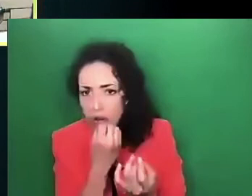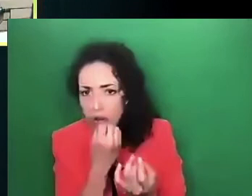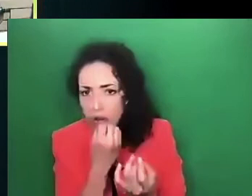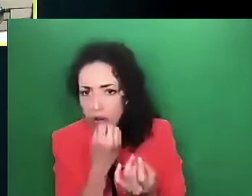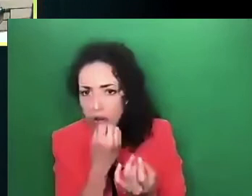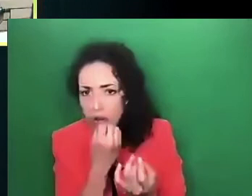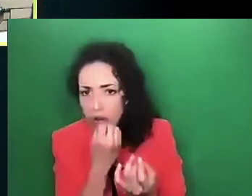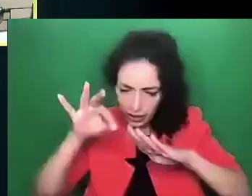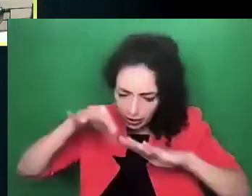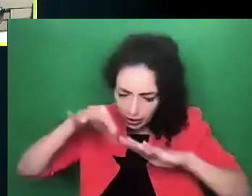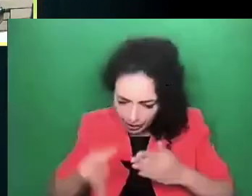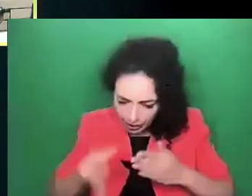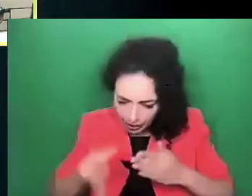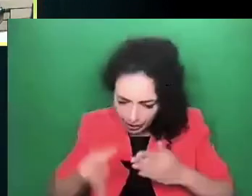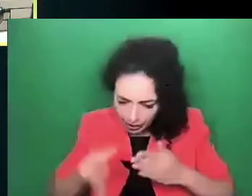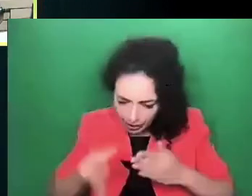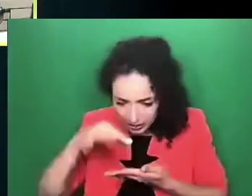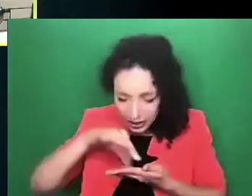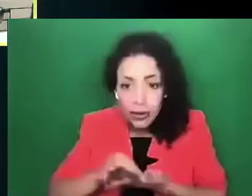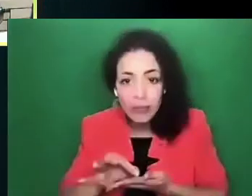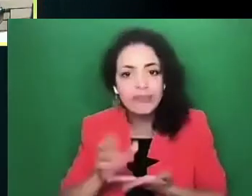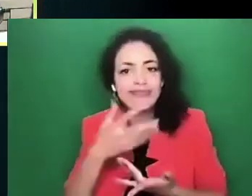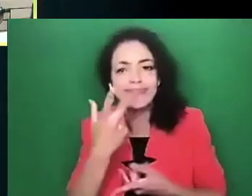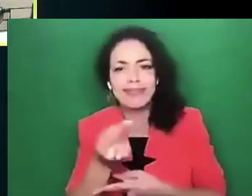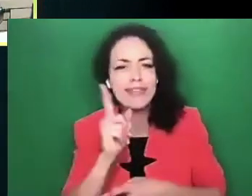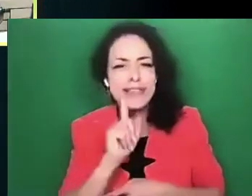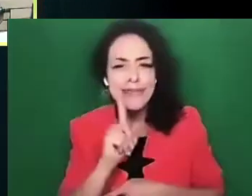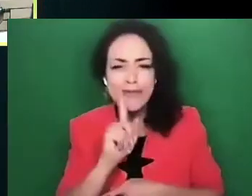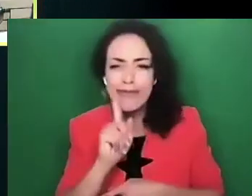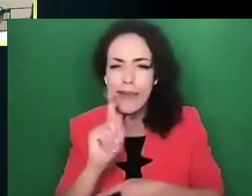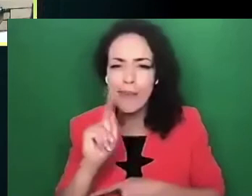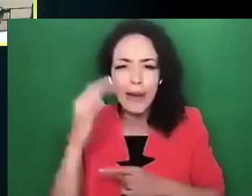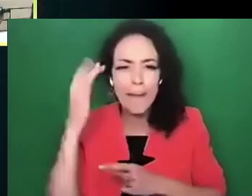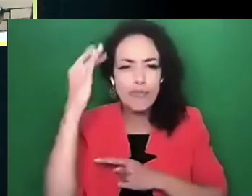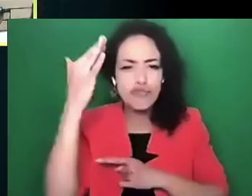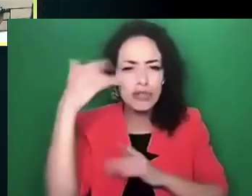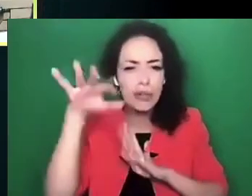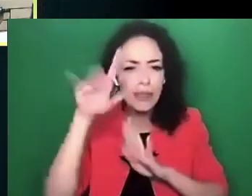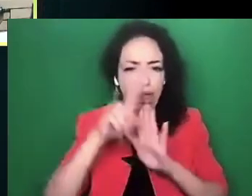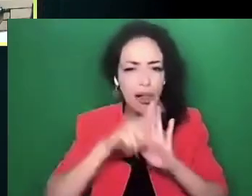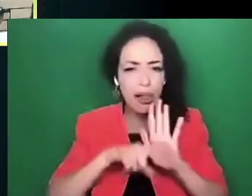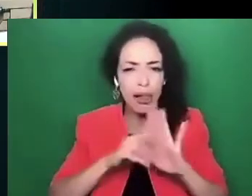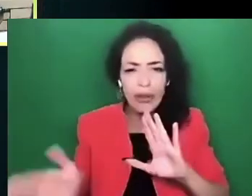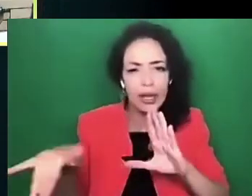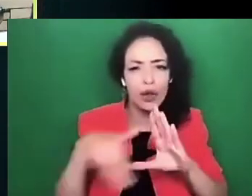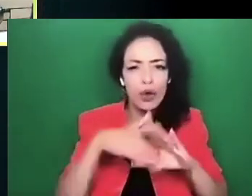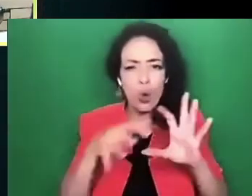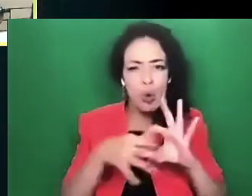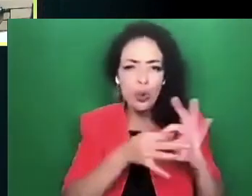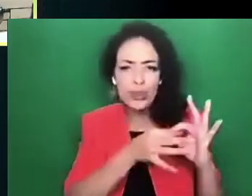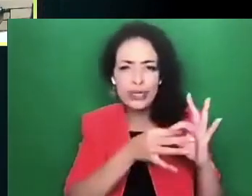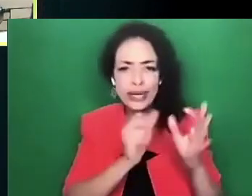also engaged with, because there's that feminine principle that we're bringing in, which defines the sort of the garden. But you have over